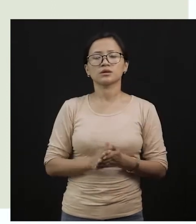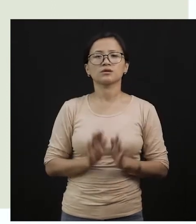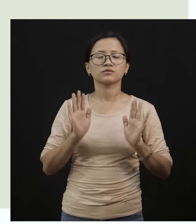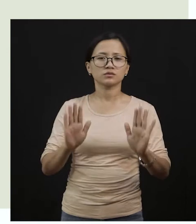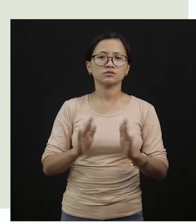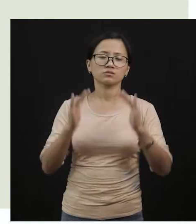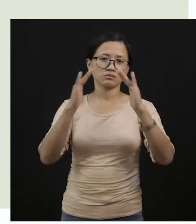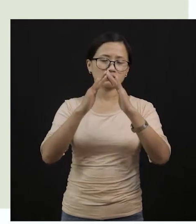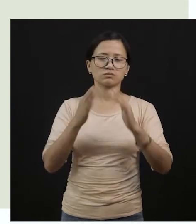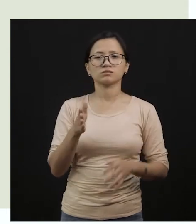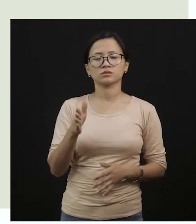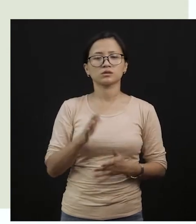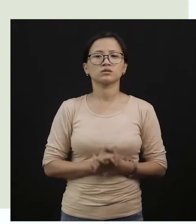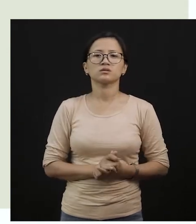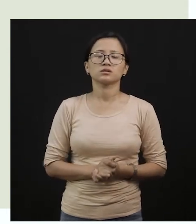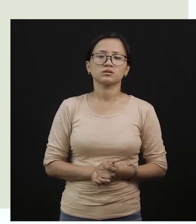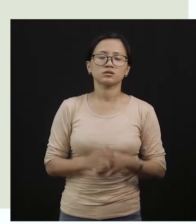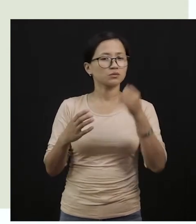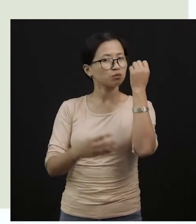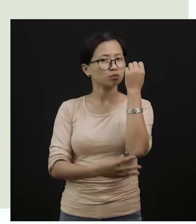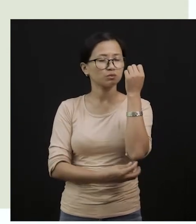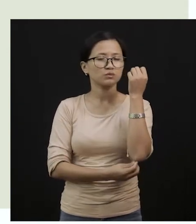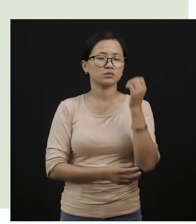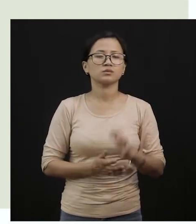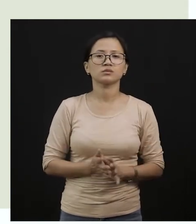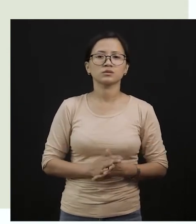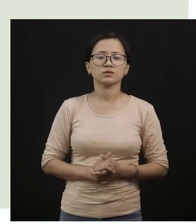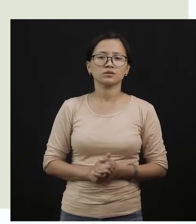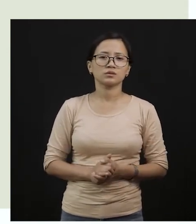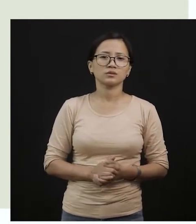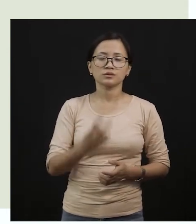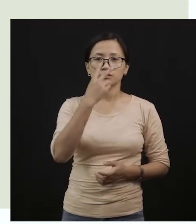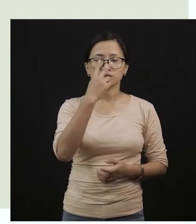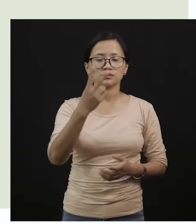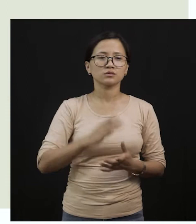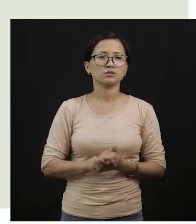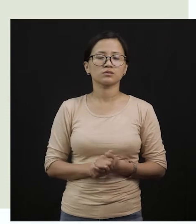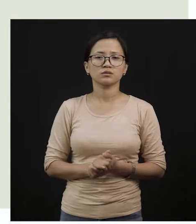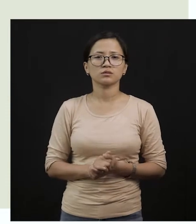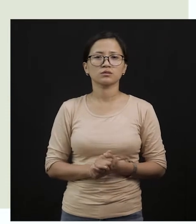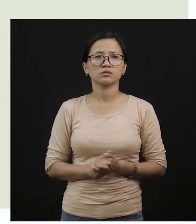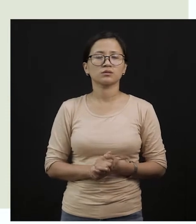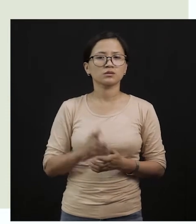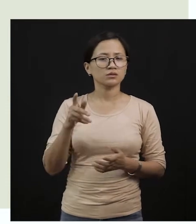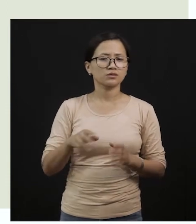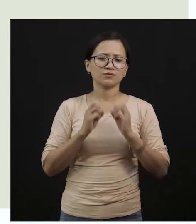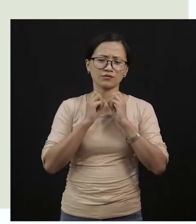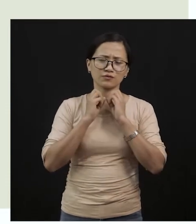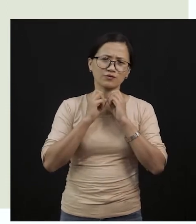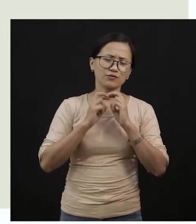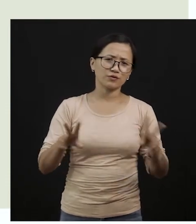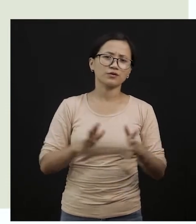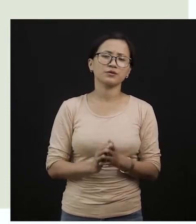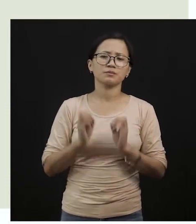house. And so those are some things that people need. And she saw that it was very bad, in a